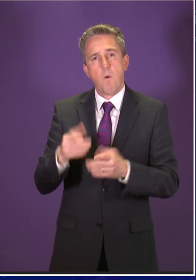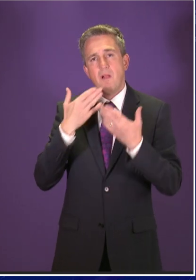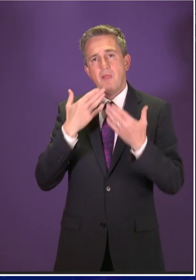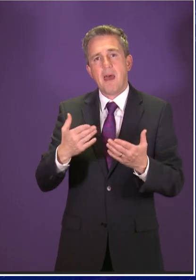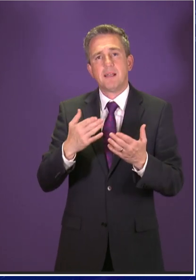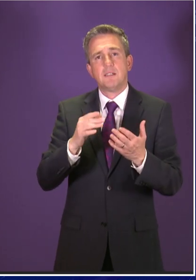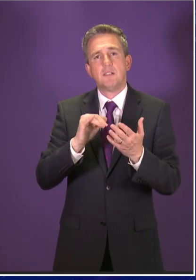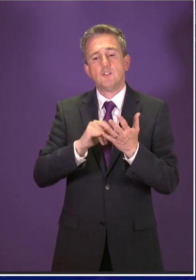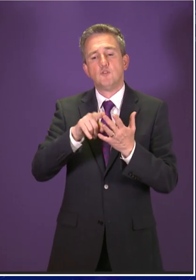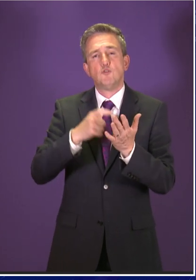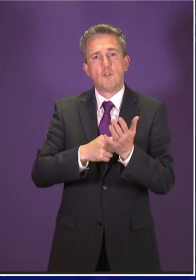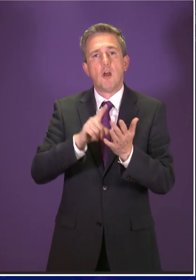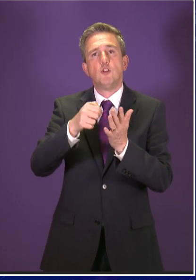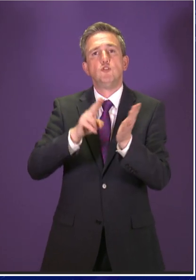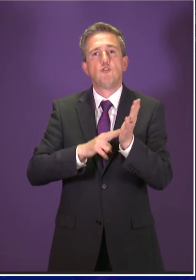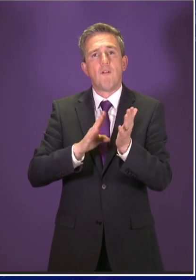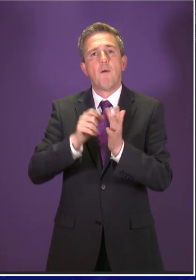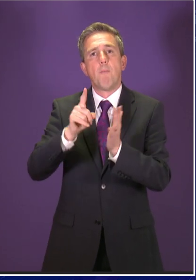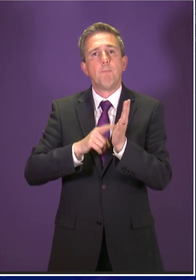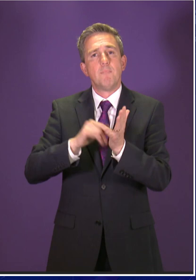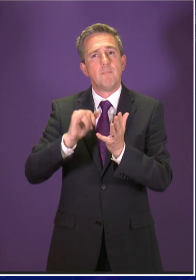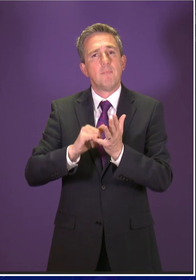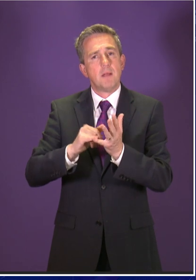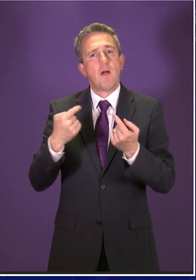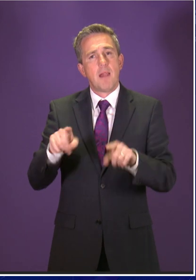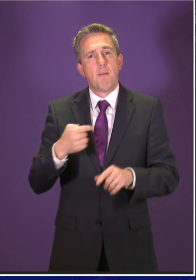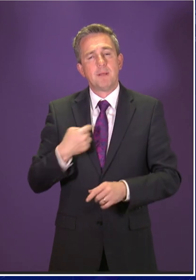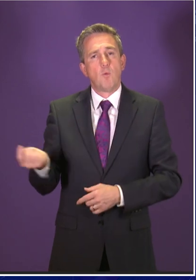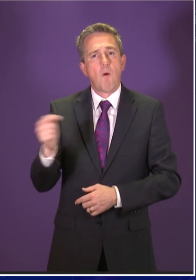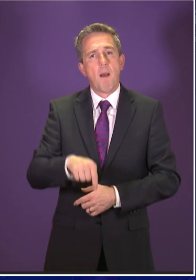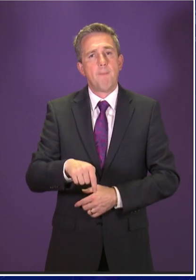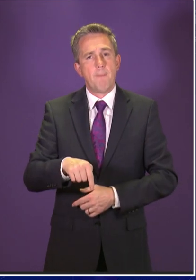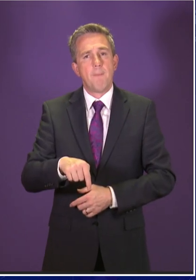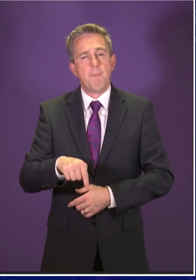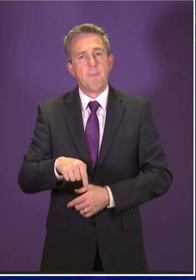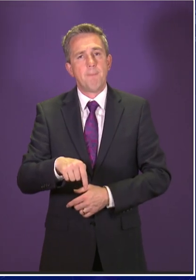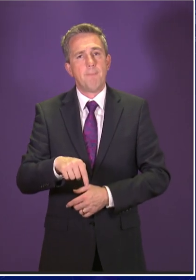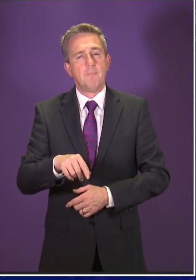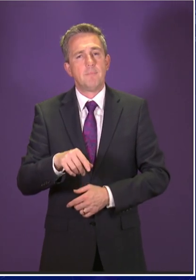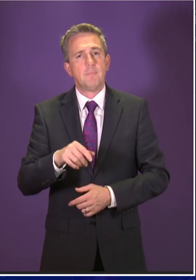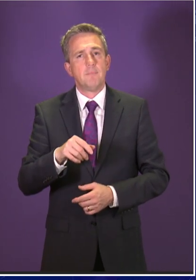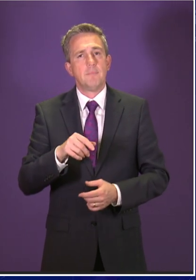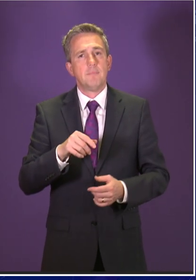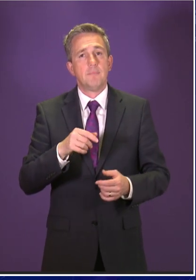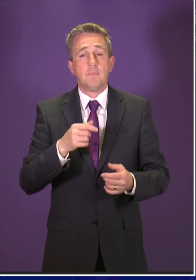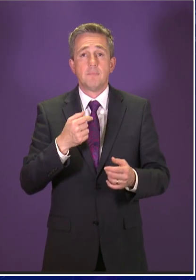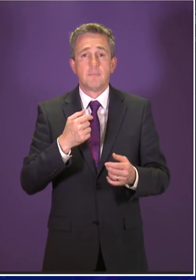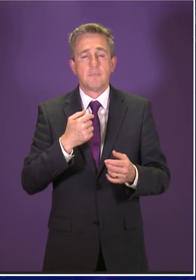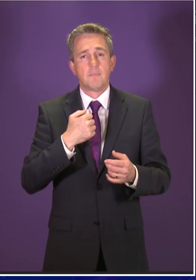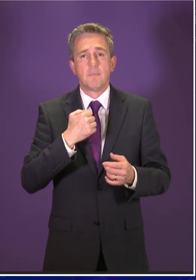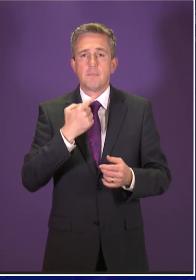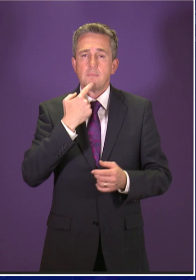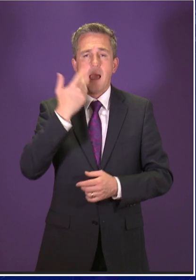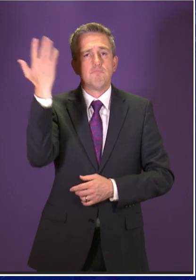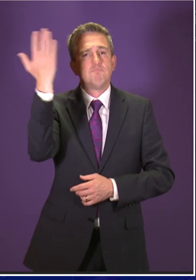for this opportunity for me to be here. What I thought I'd do is, the theme of my comments